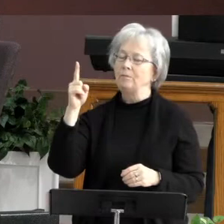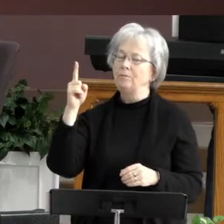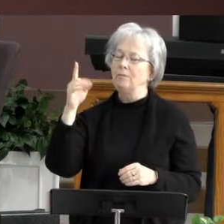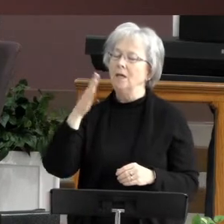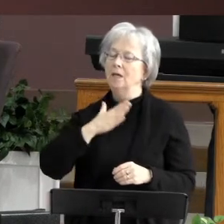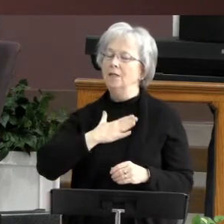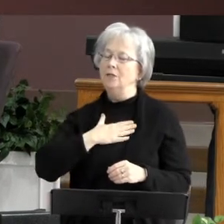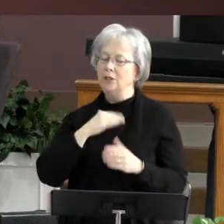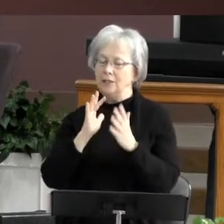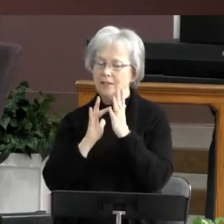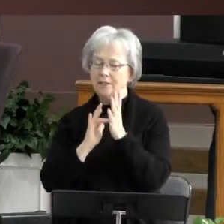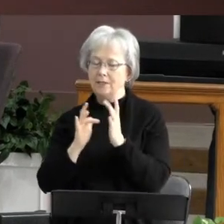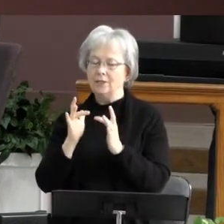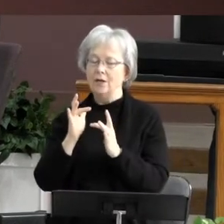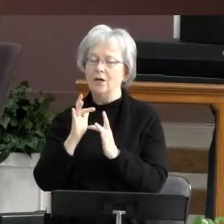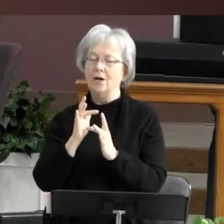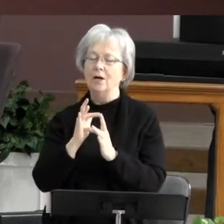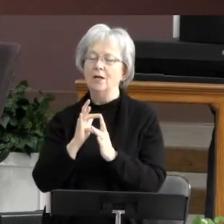My